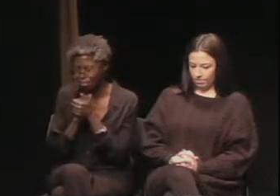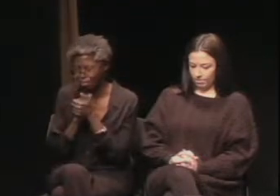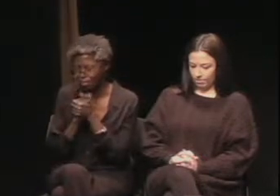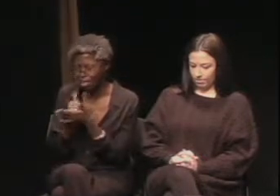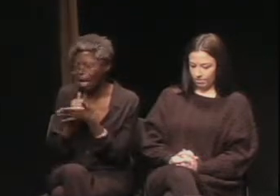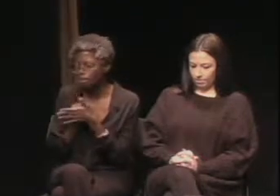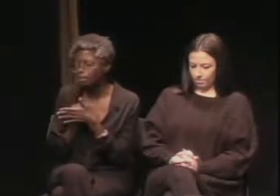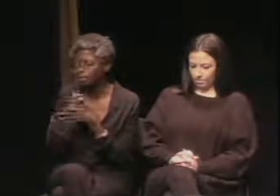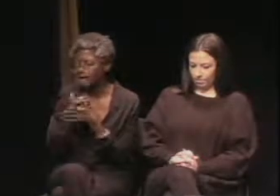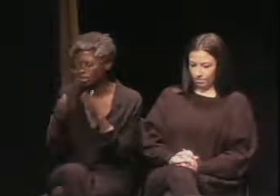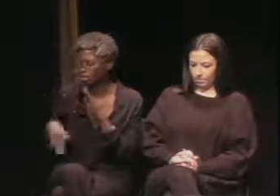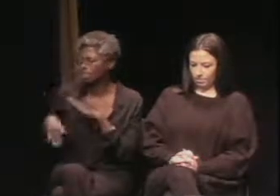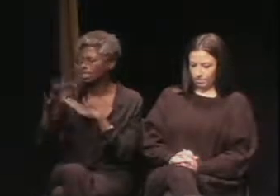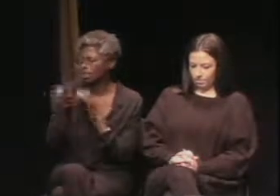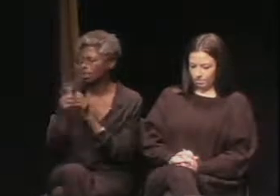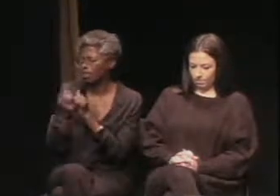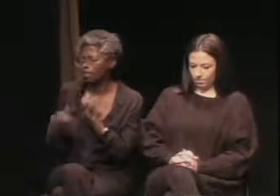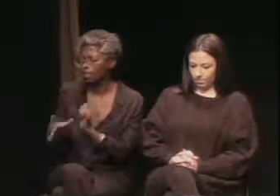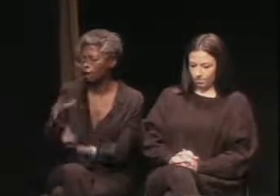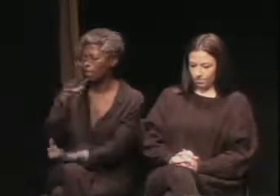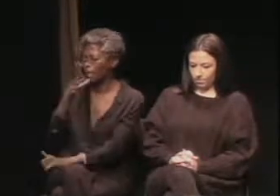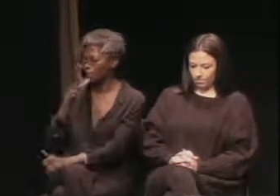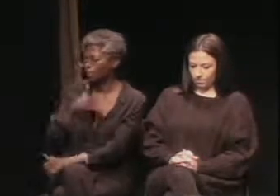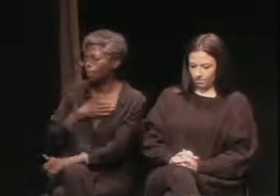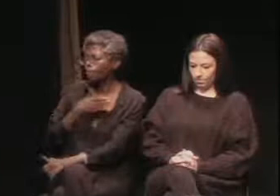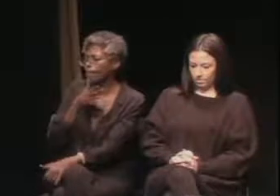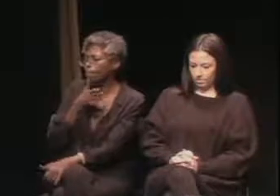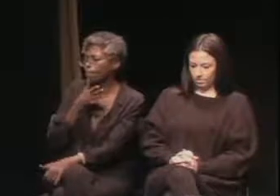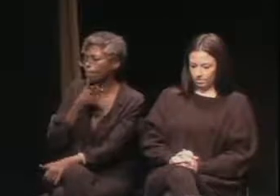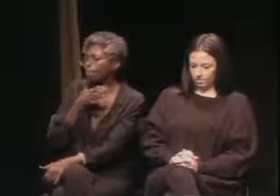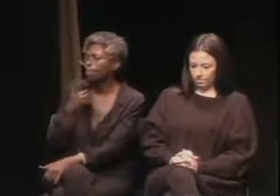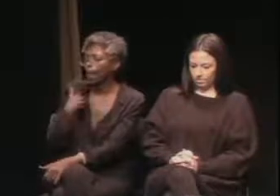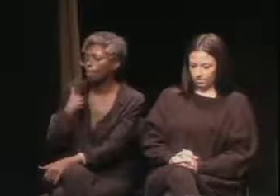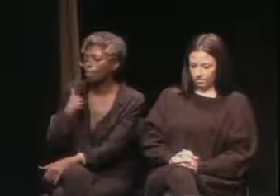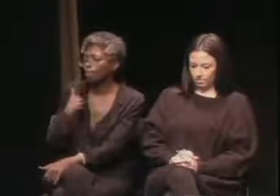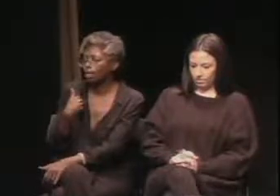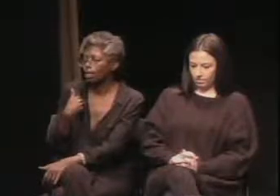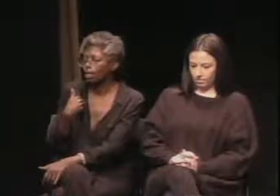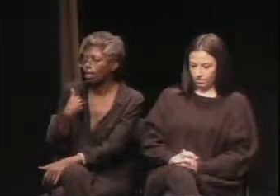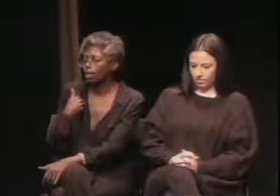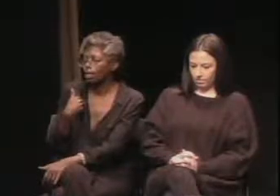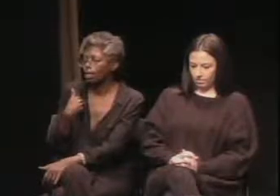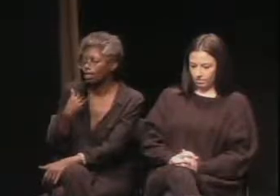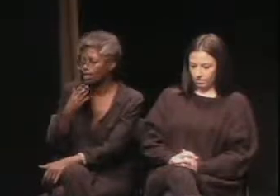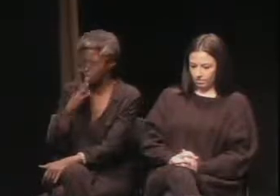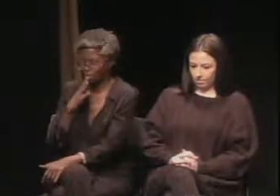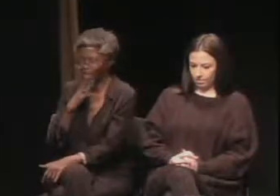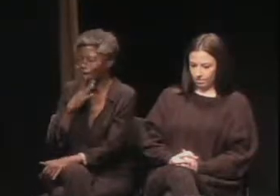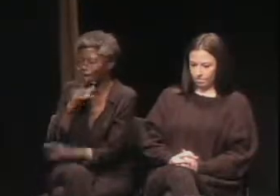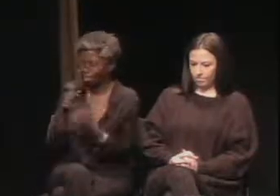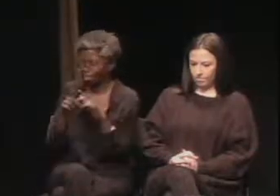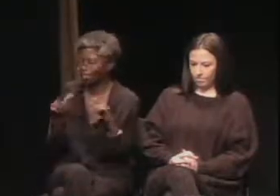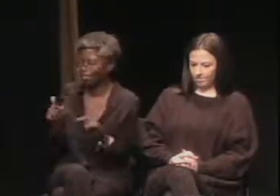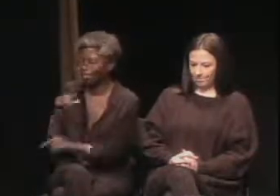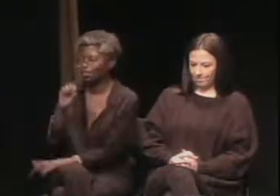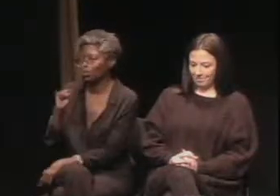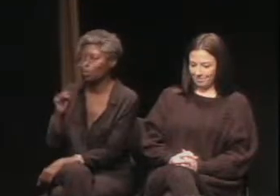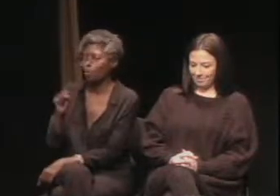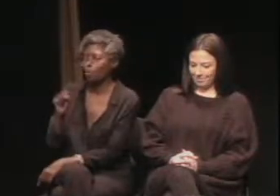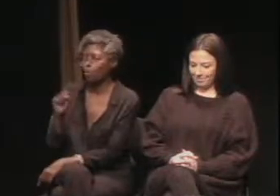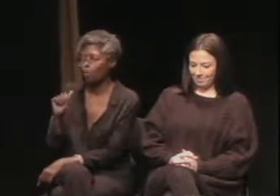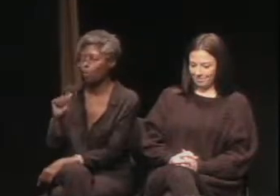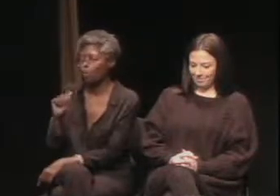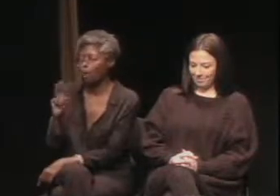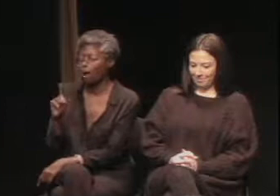I was raised in that, and my mother was just, you know, had me in, I was speaking Swahili and going to Muslim daycare, learning Swahili at